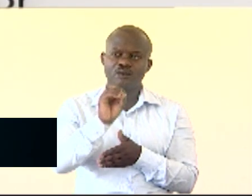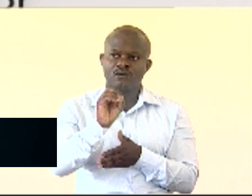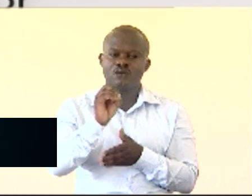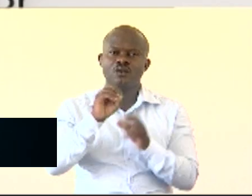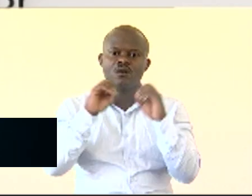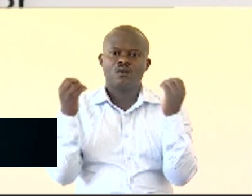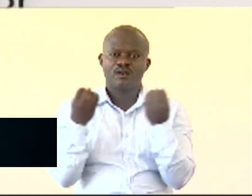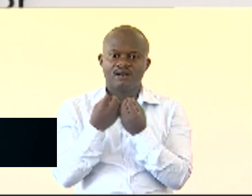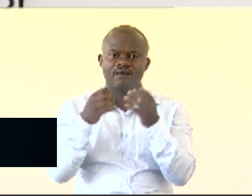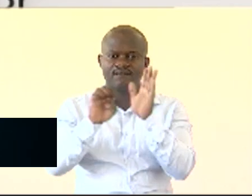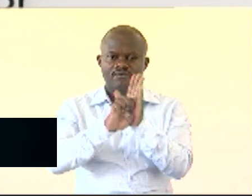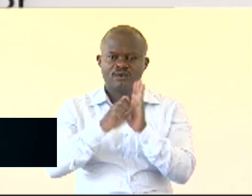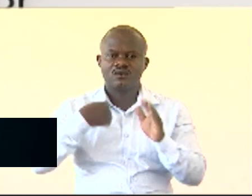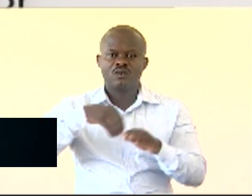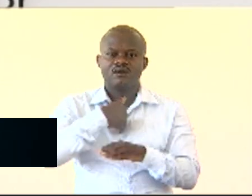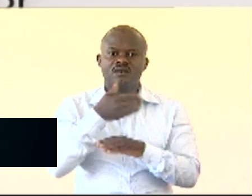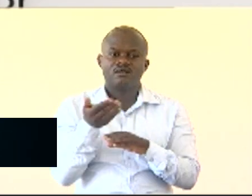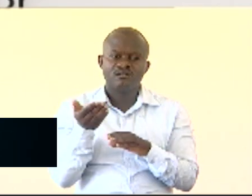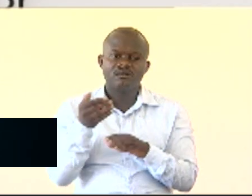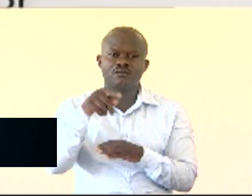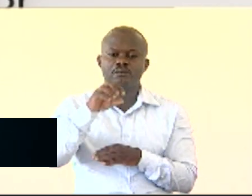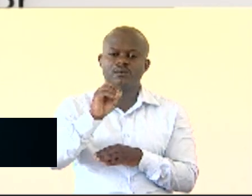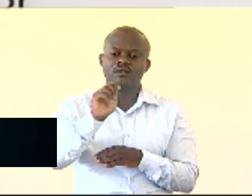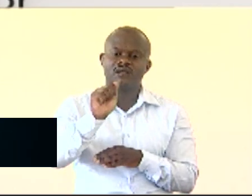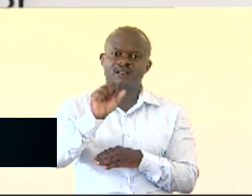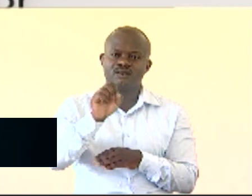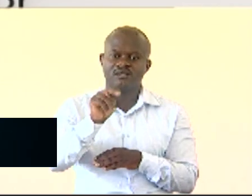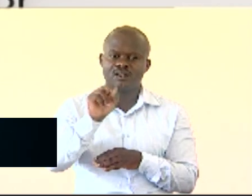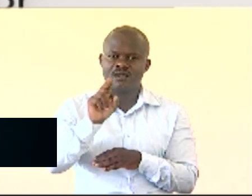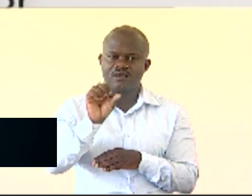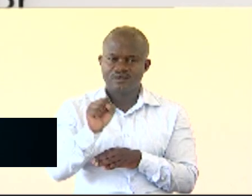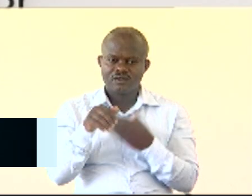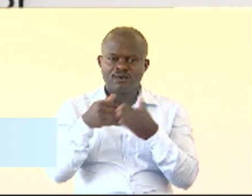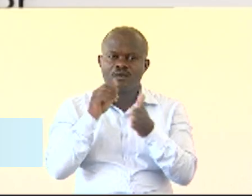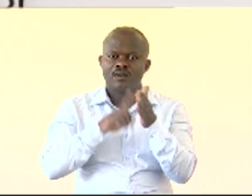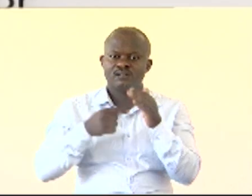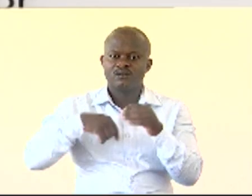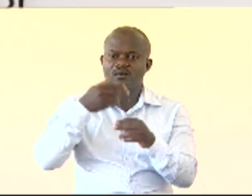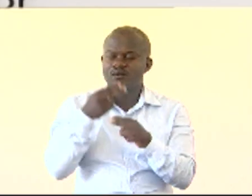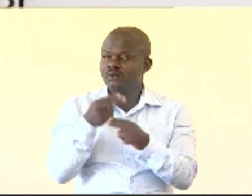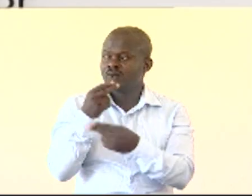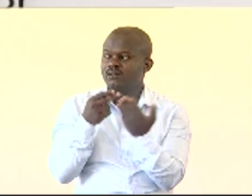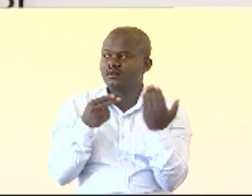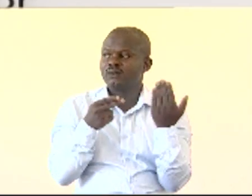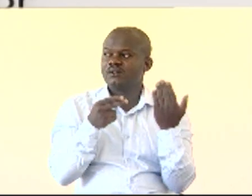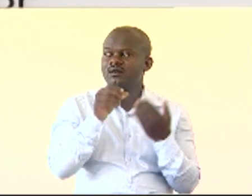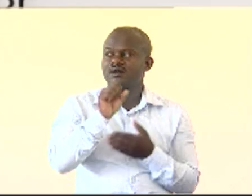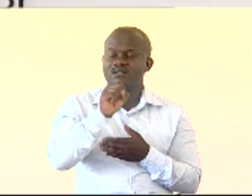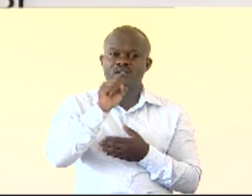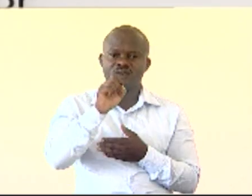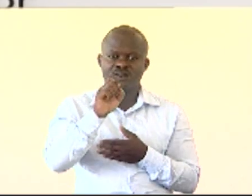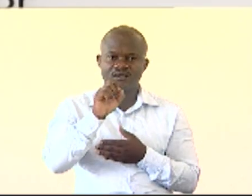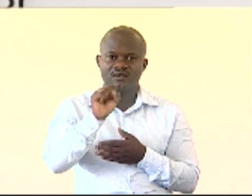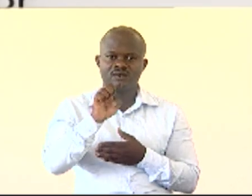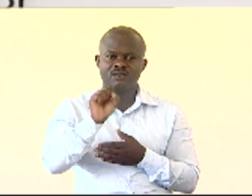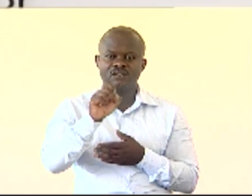For example, we have water snails, a host of what we call cystostoma that